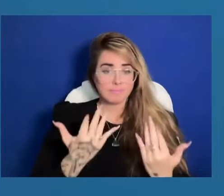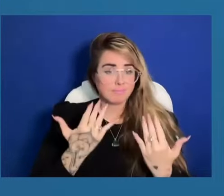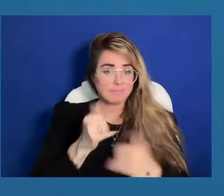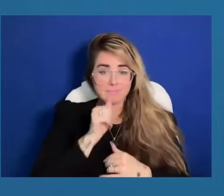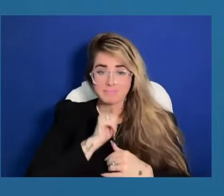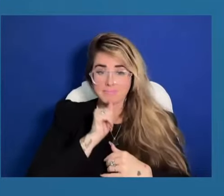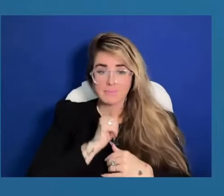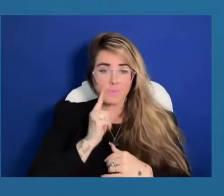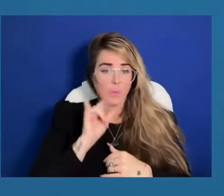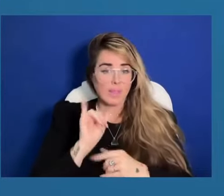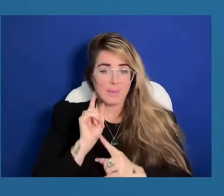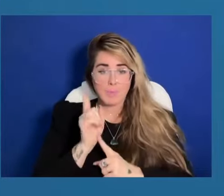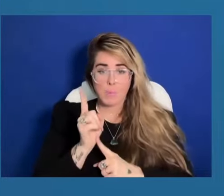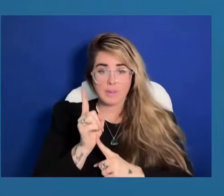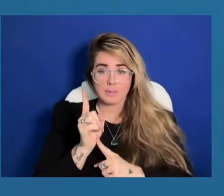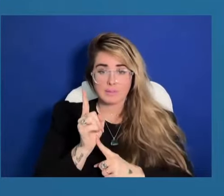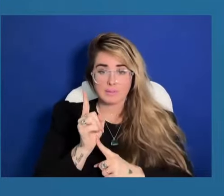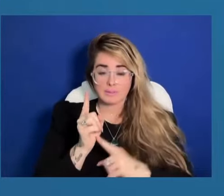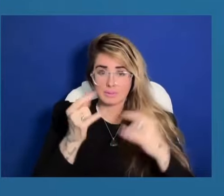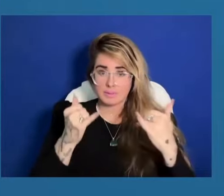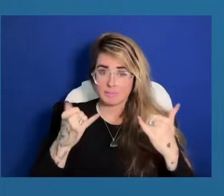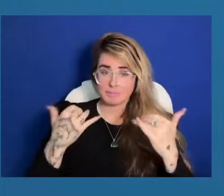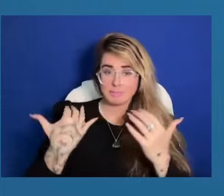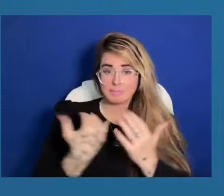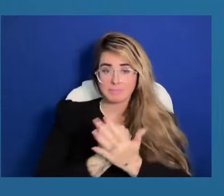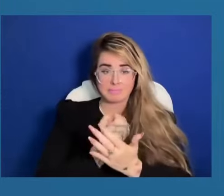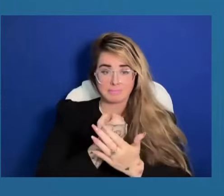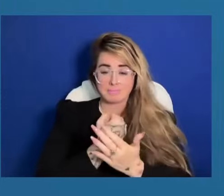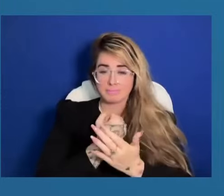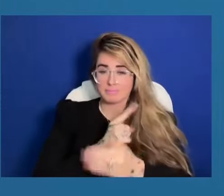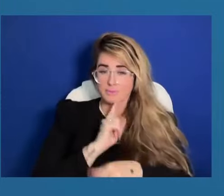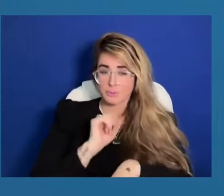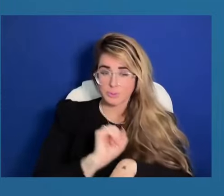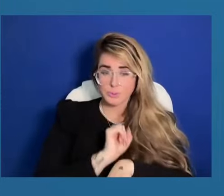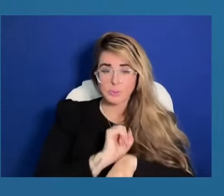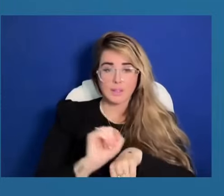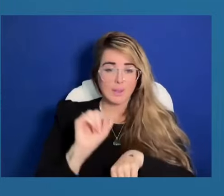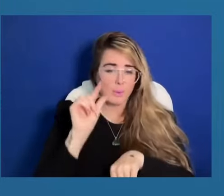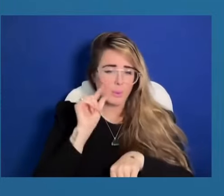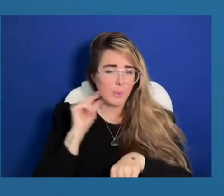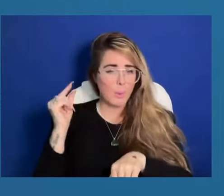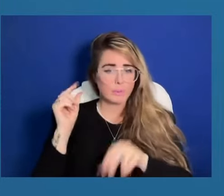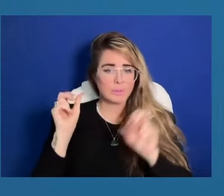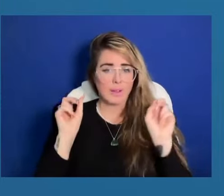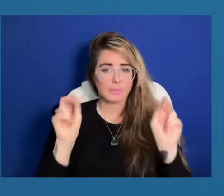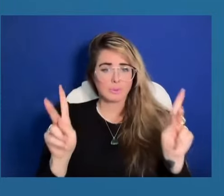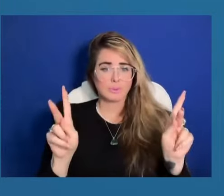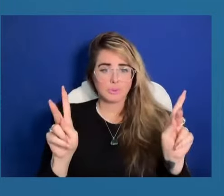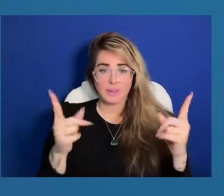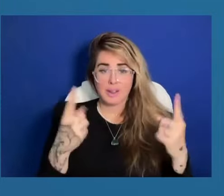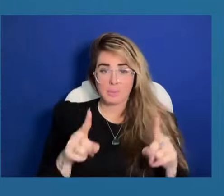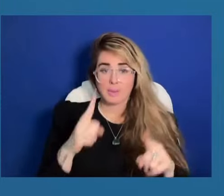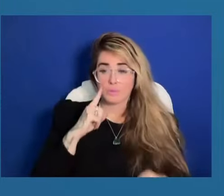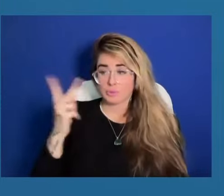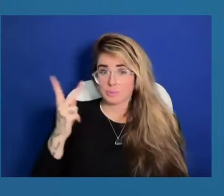that time to come. It has truly been a golden opportunity for my wife